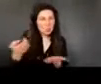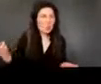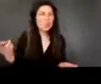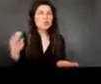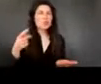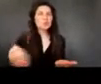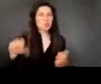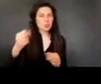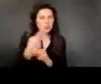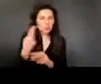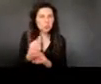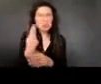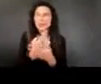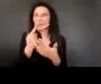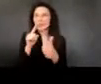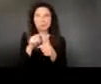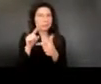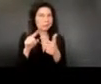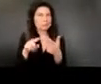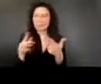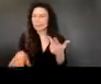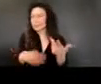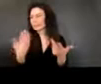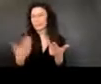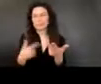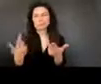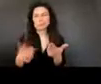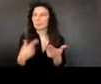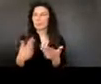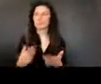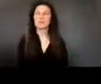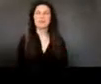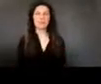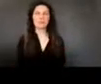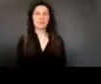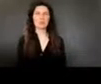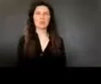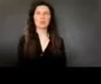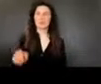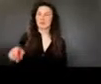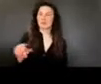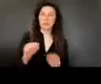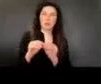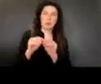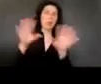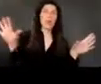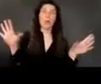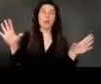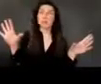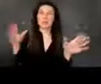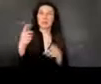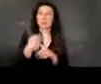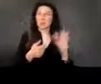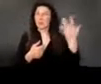used. It was very obviously from the first point on, even from the